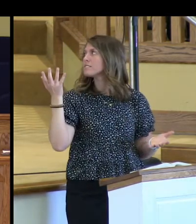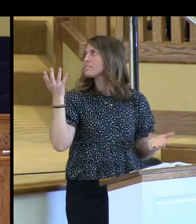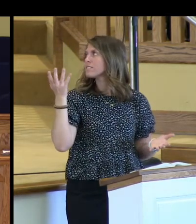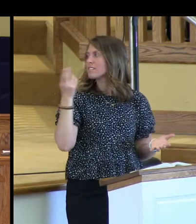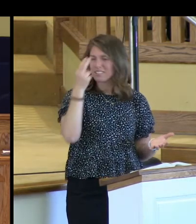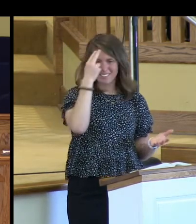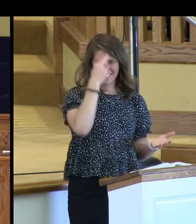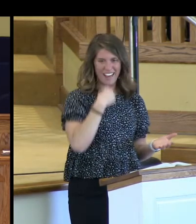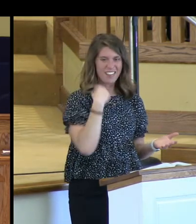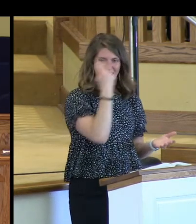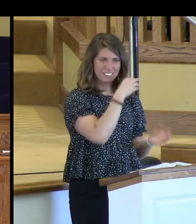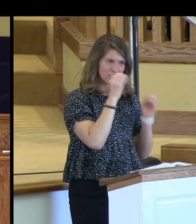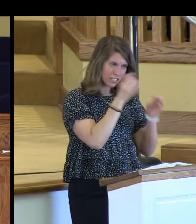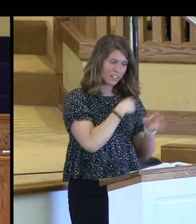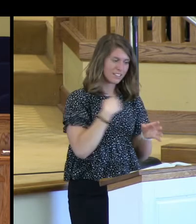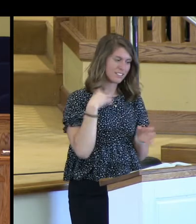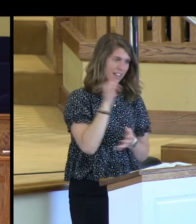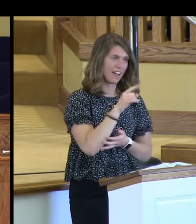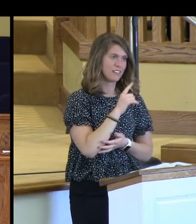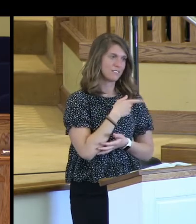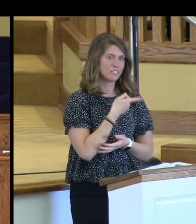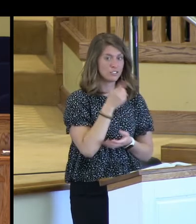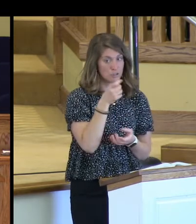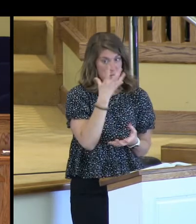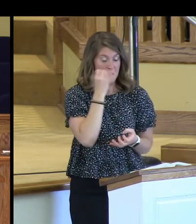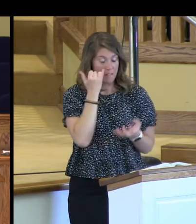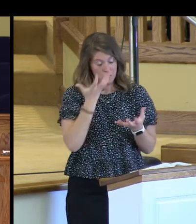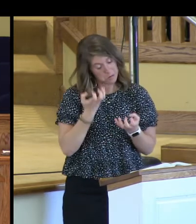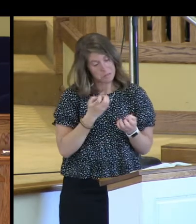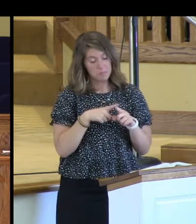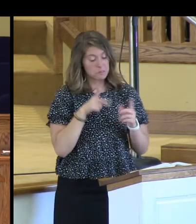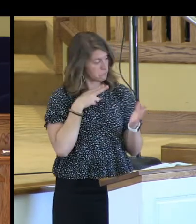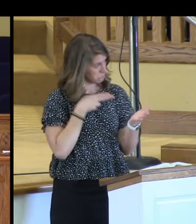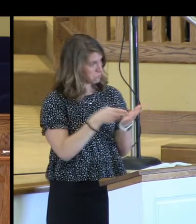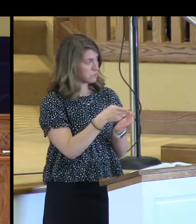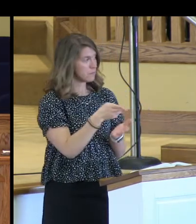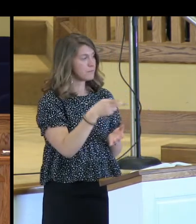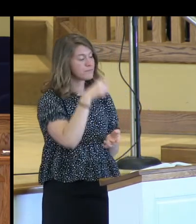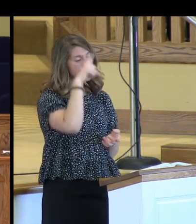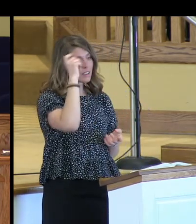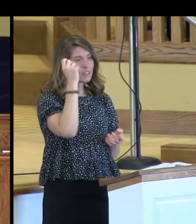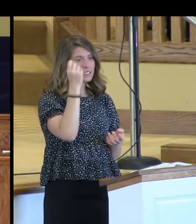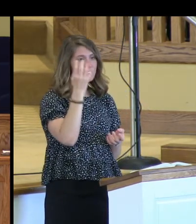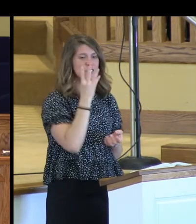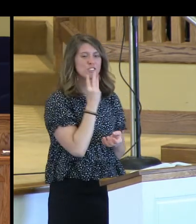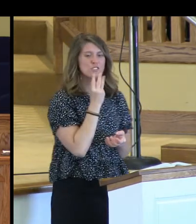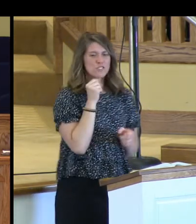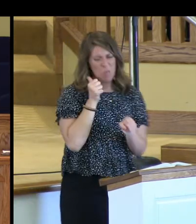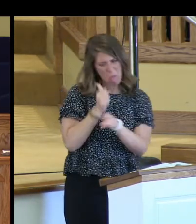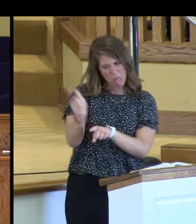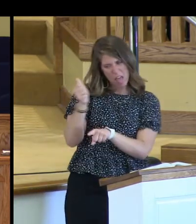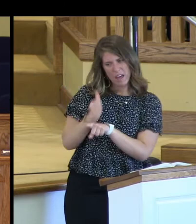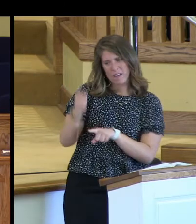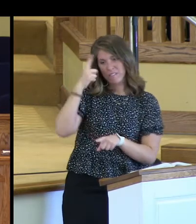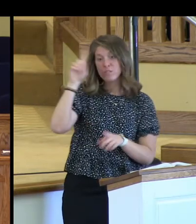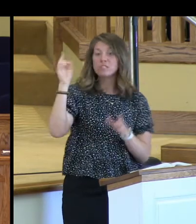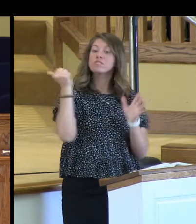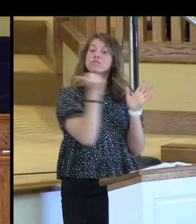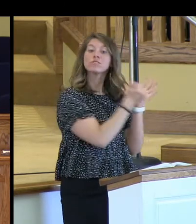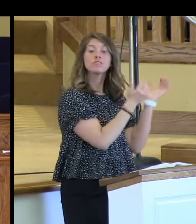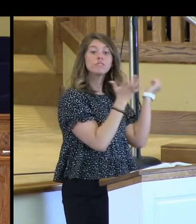Catholics have taught us that. I'm just telling you history and doctrine. You don't have to get, you can get mad if you want, but it's the truth. Because the Jews get blamed for crucifying